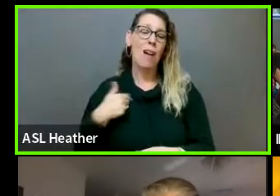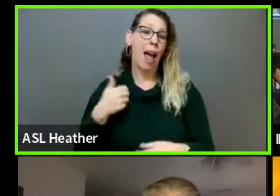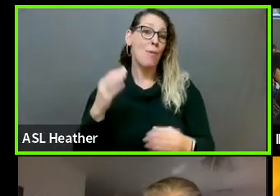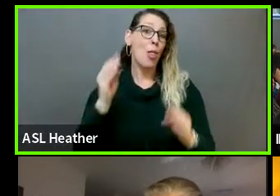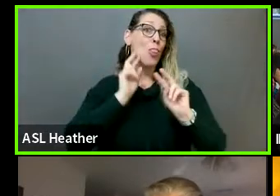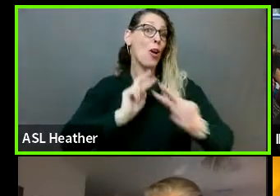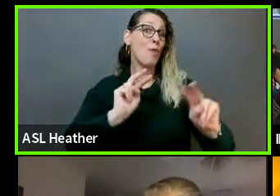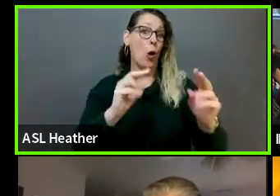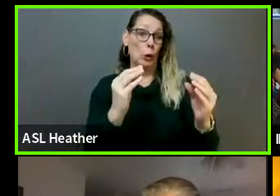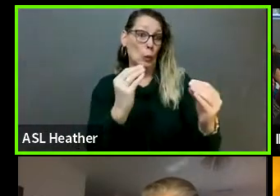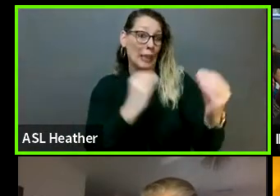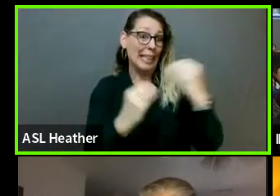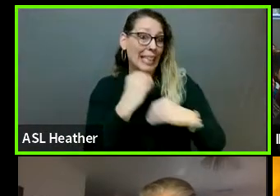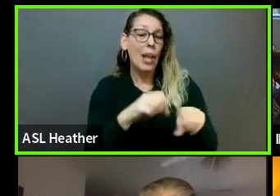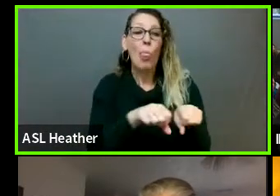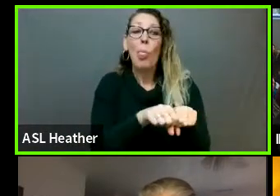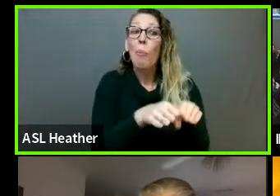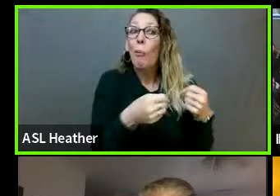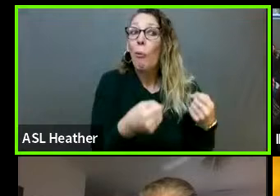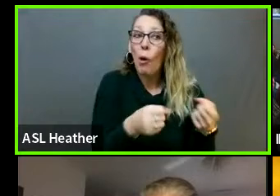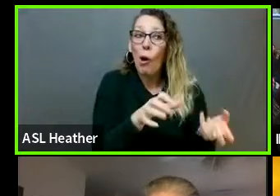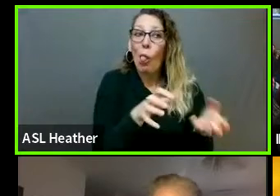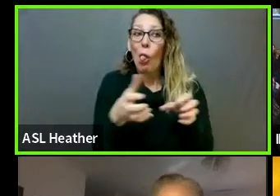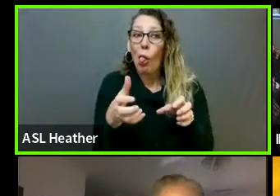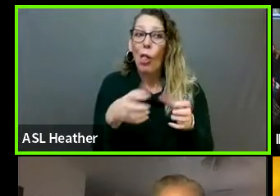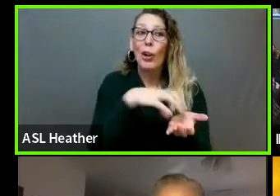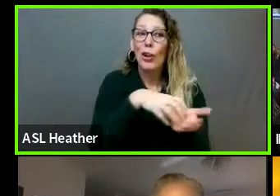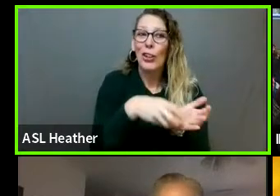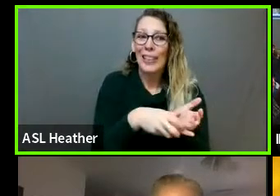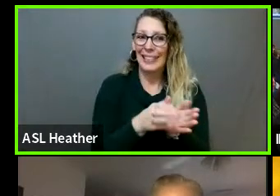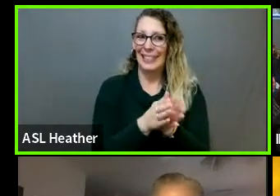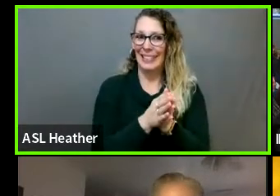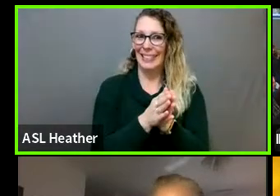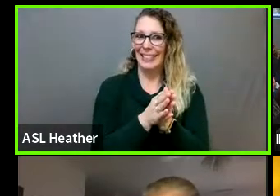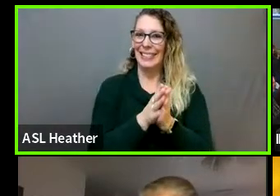eating the broken and misshapen.